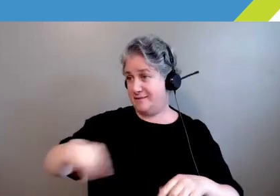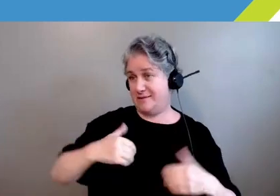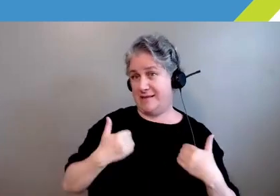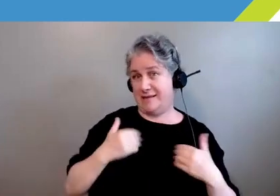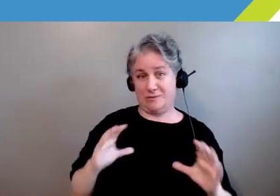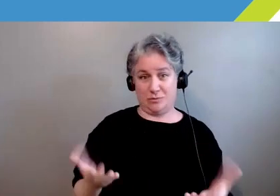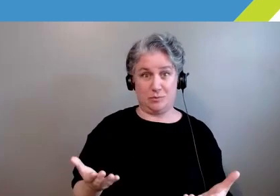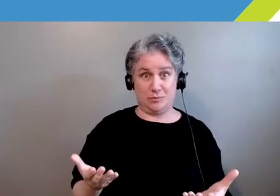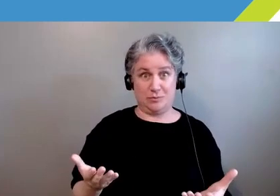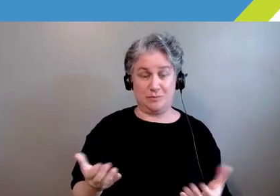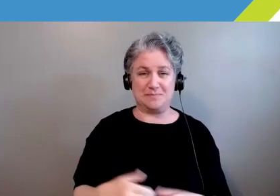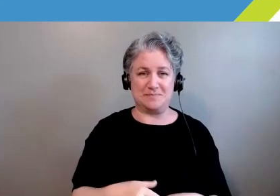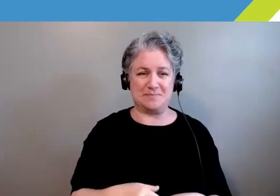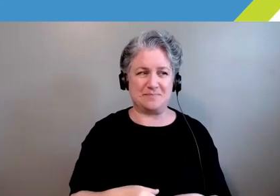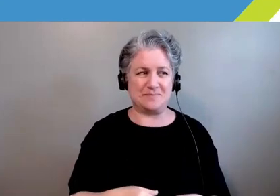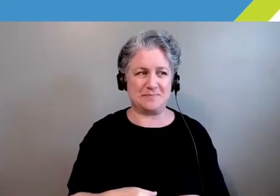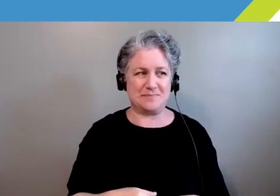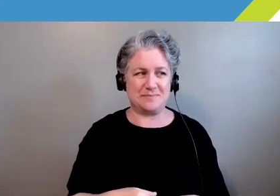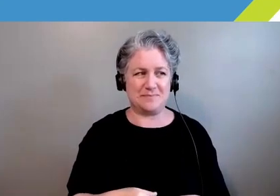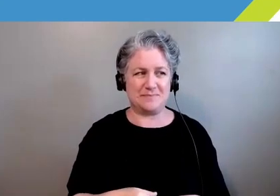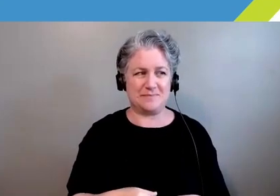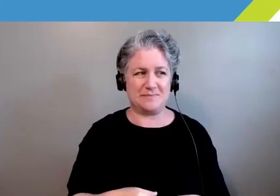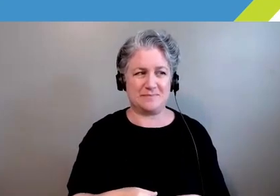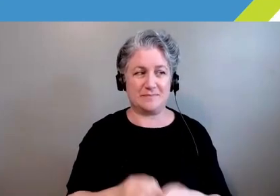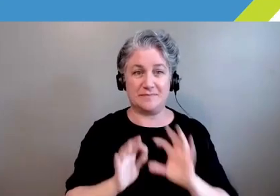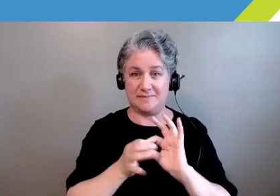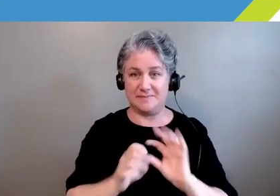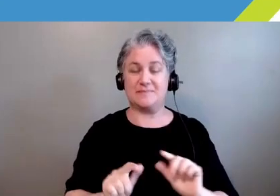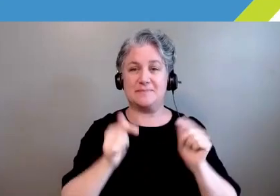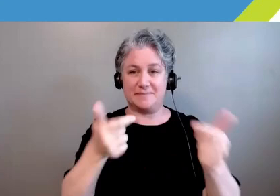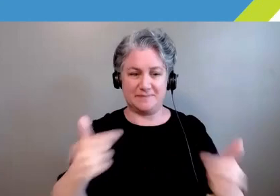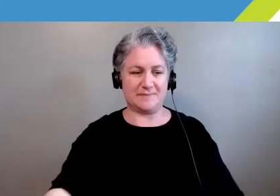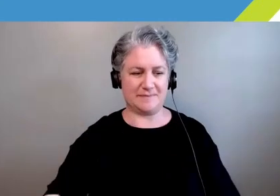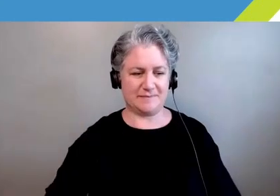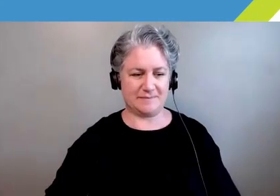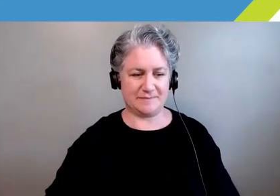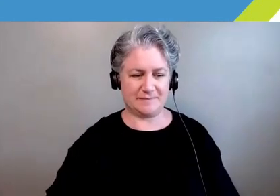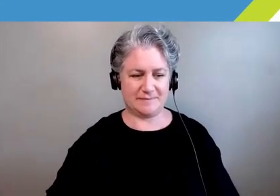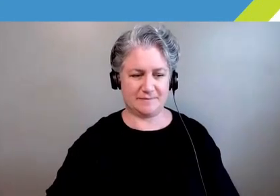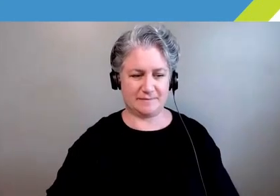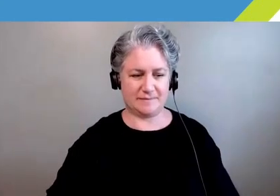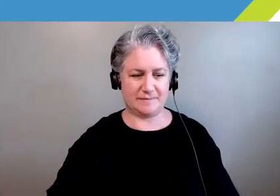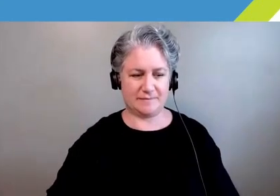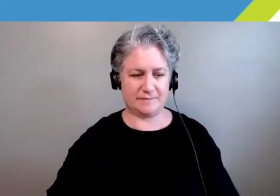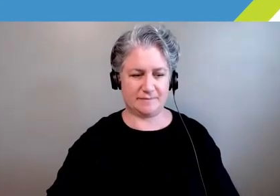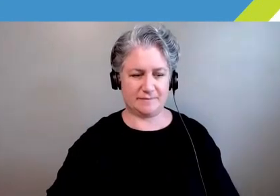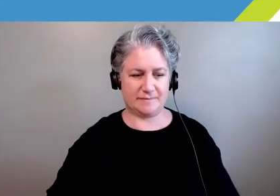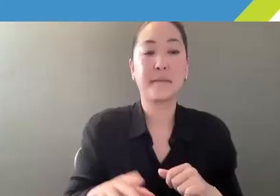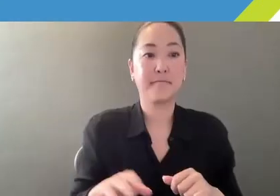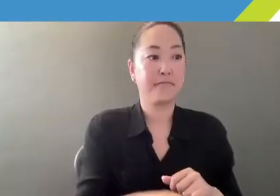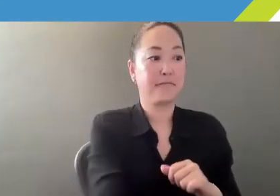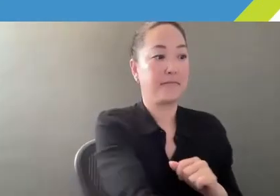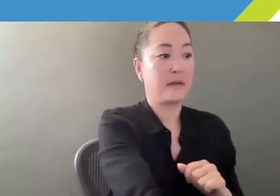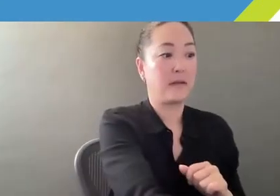of our patients. So what I thought I'd do is to go through the basics, is go through this infographic that we drew a few years ago